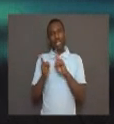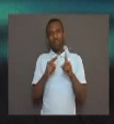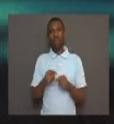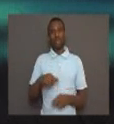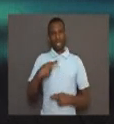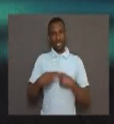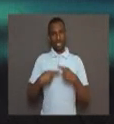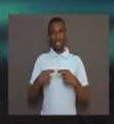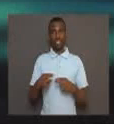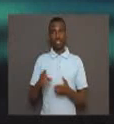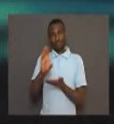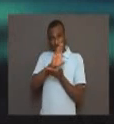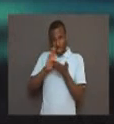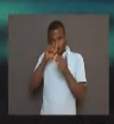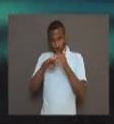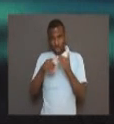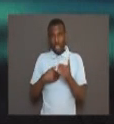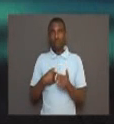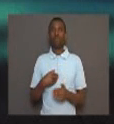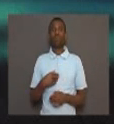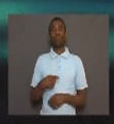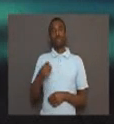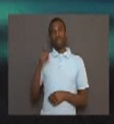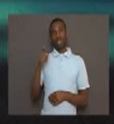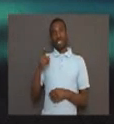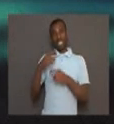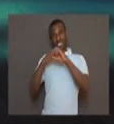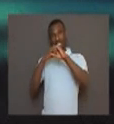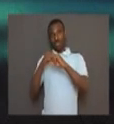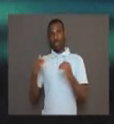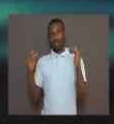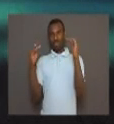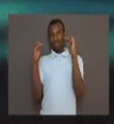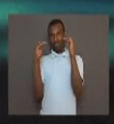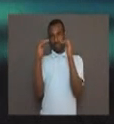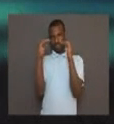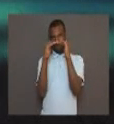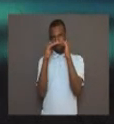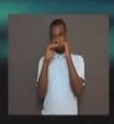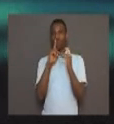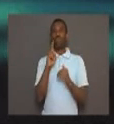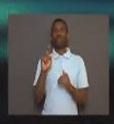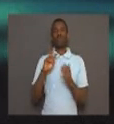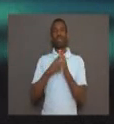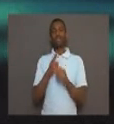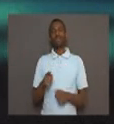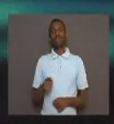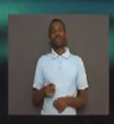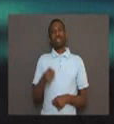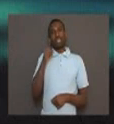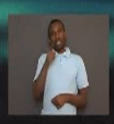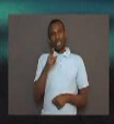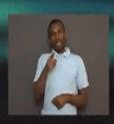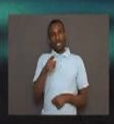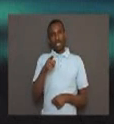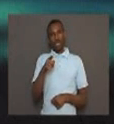reactance in the circuit matches the resistance. When this is